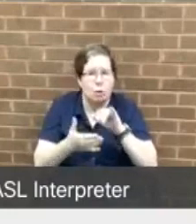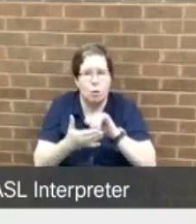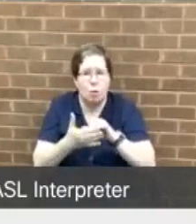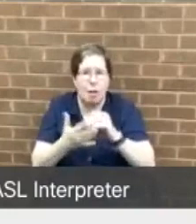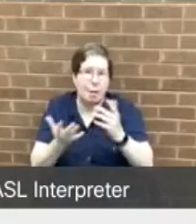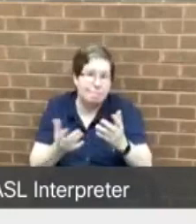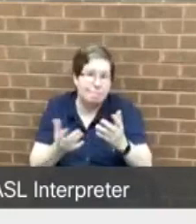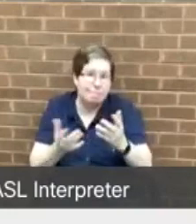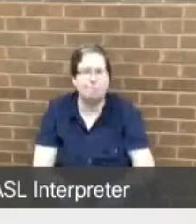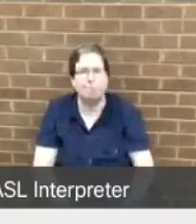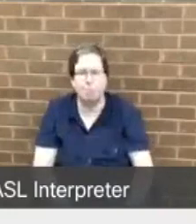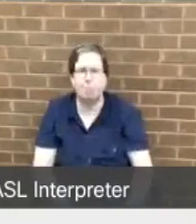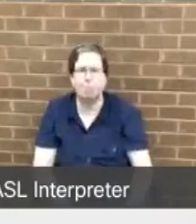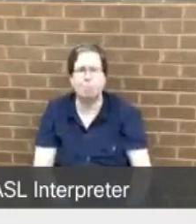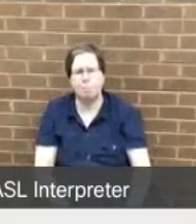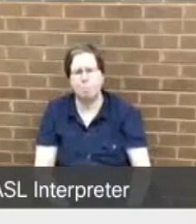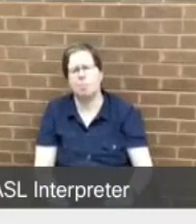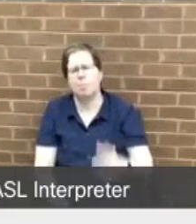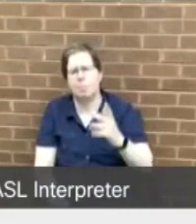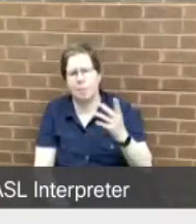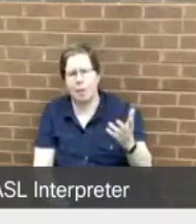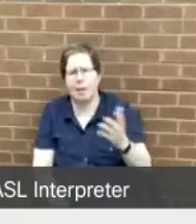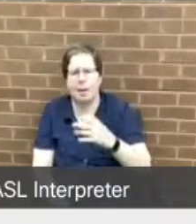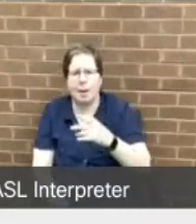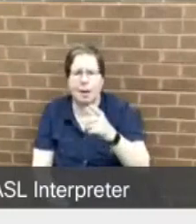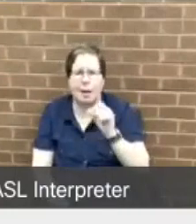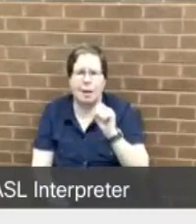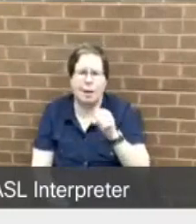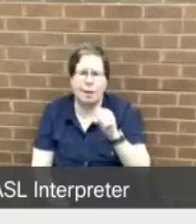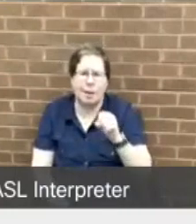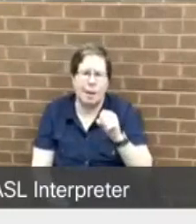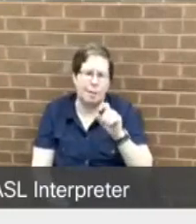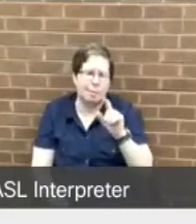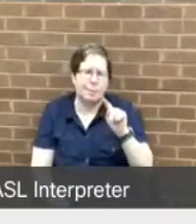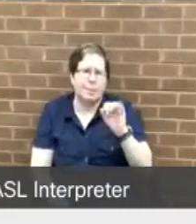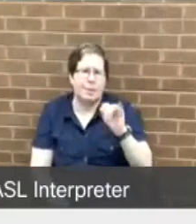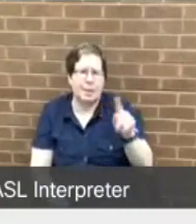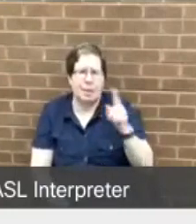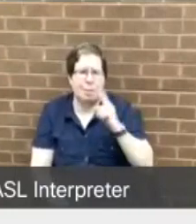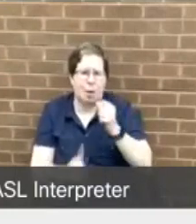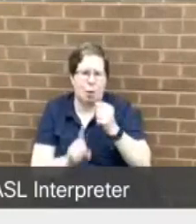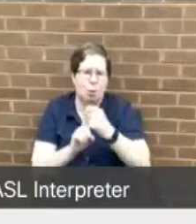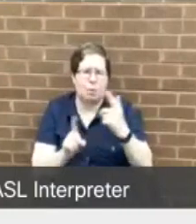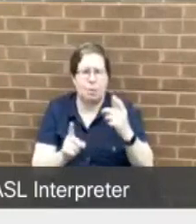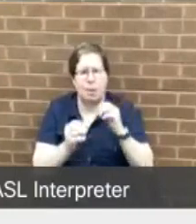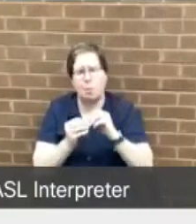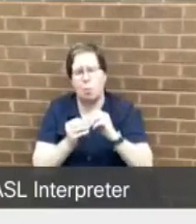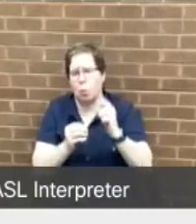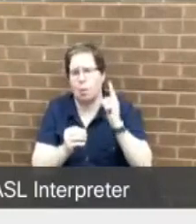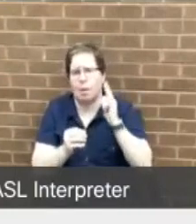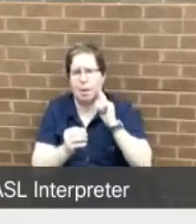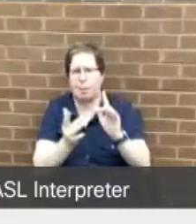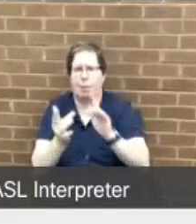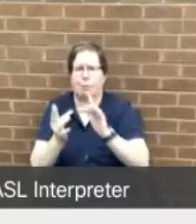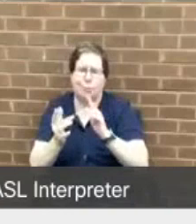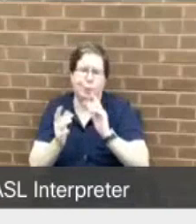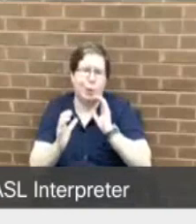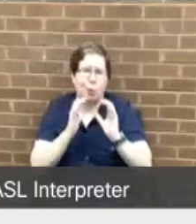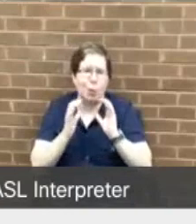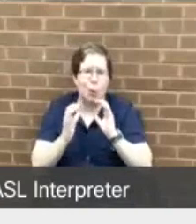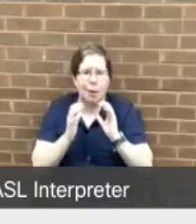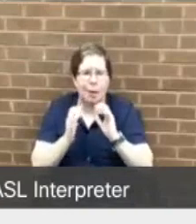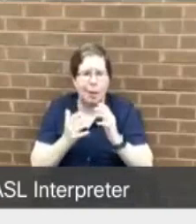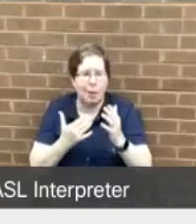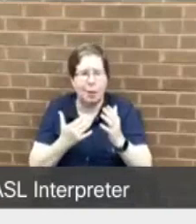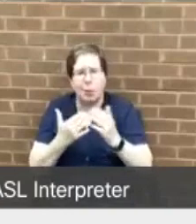too. I do think, you know, and Tim might want to expand a little bit more, but I think, you know, in kind of reaching out and communicating, whether